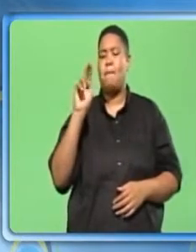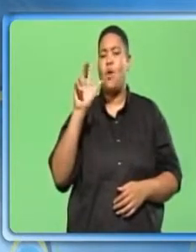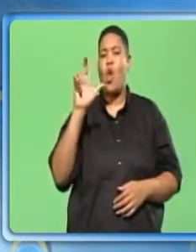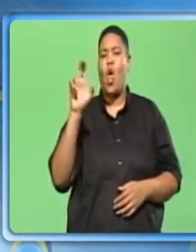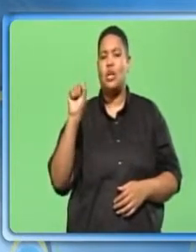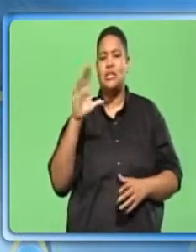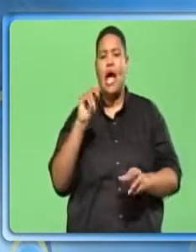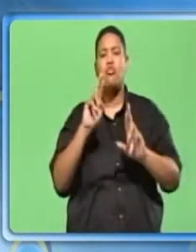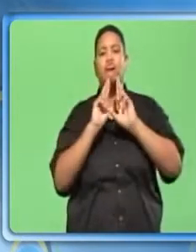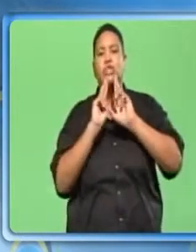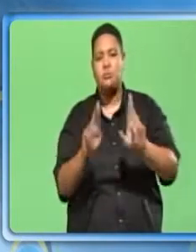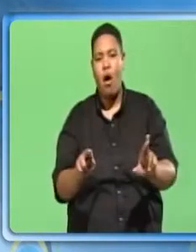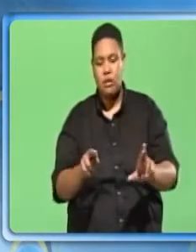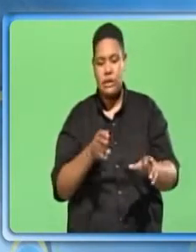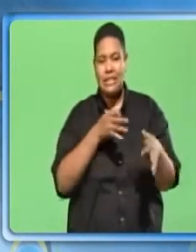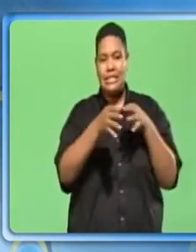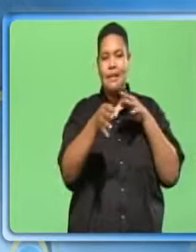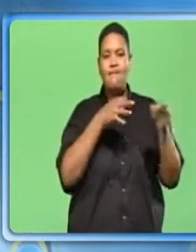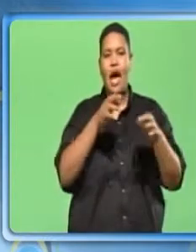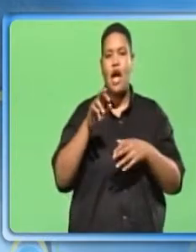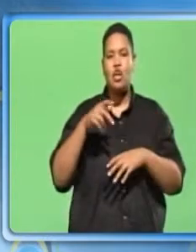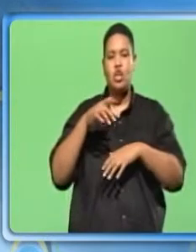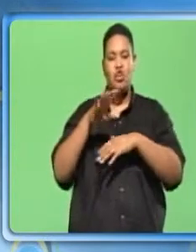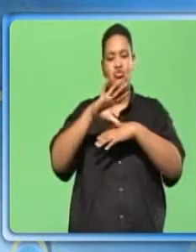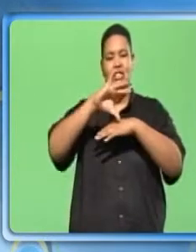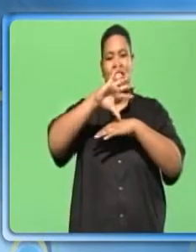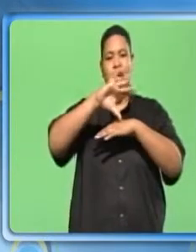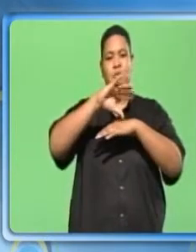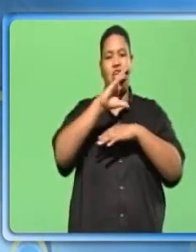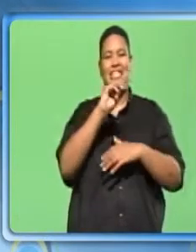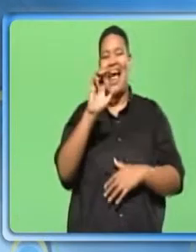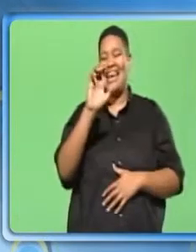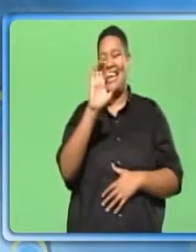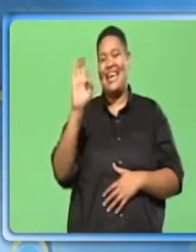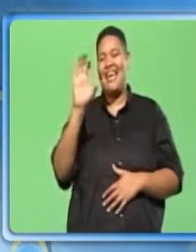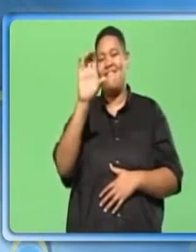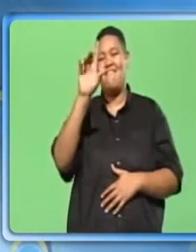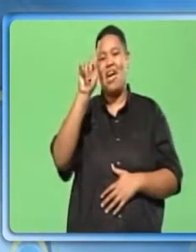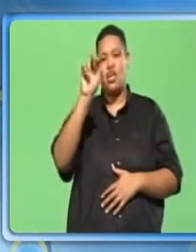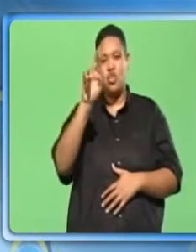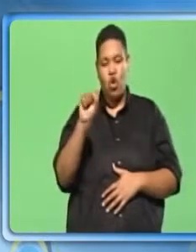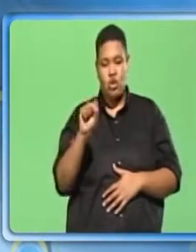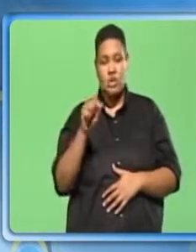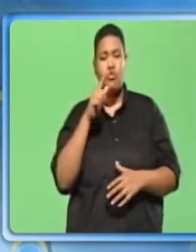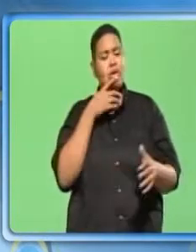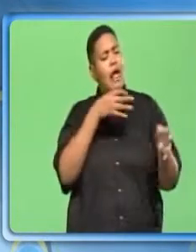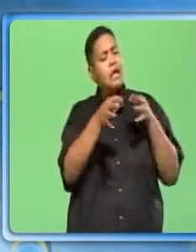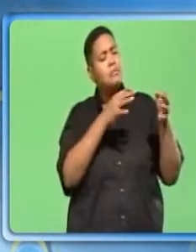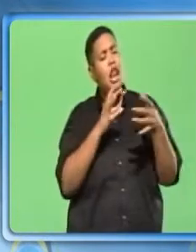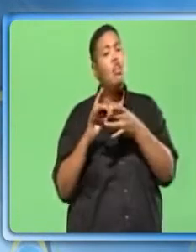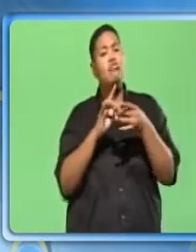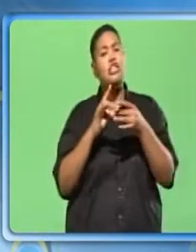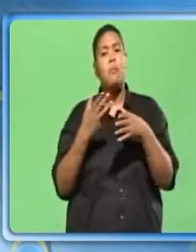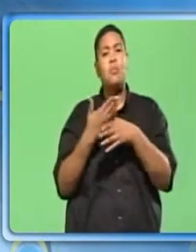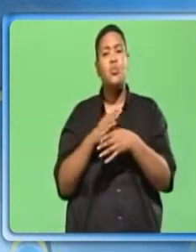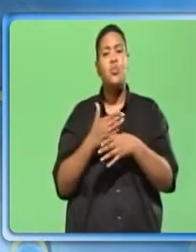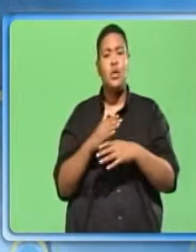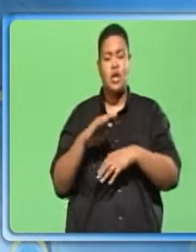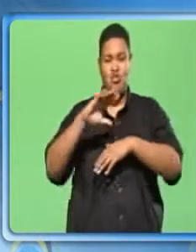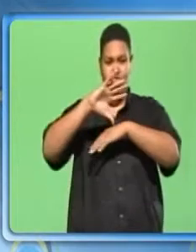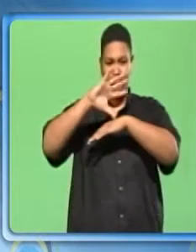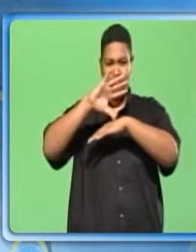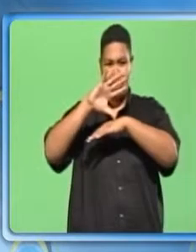response, define receptors and effectors, explain the relationship between